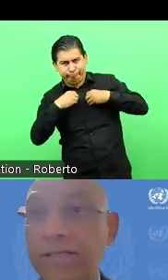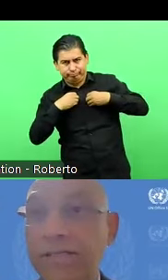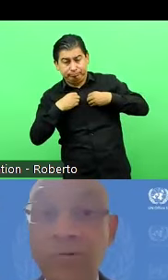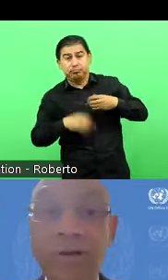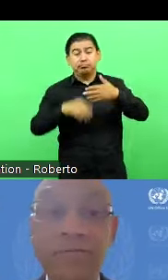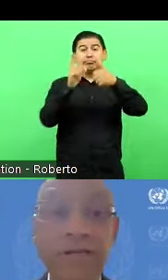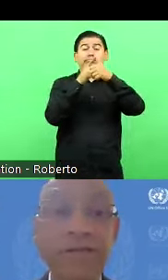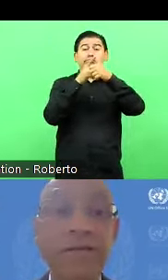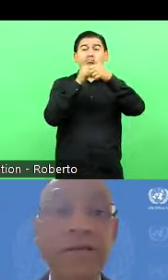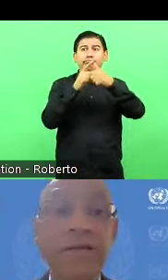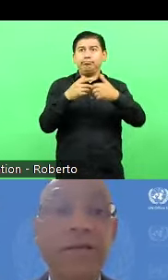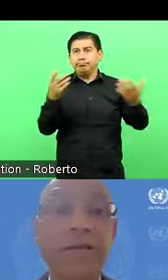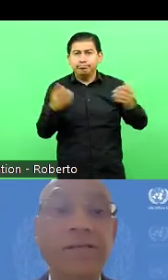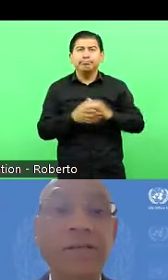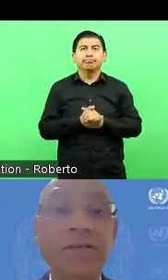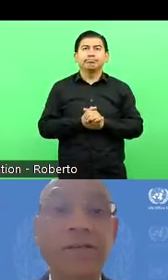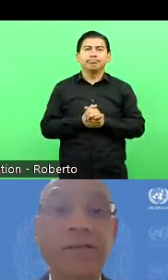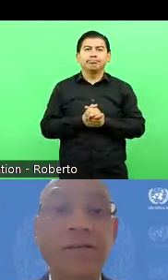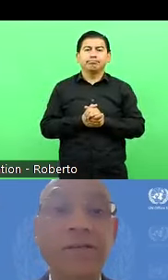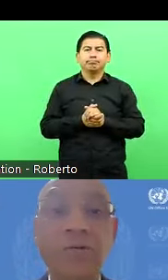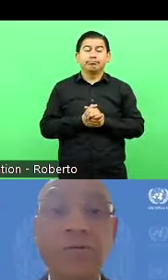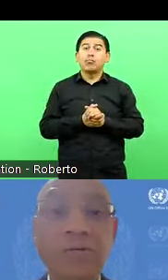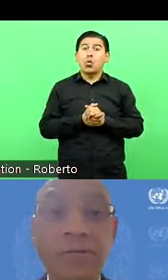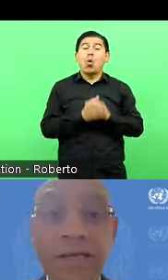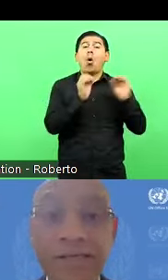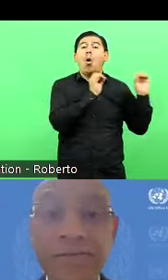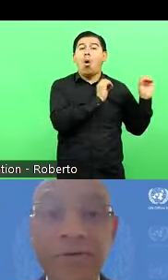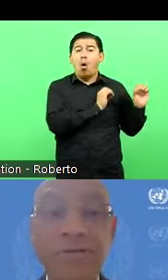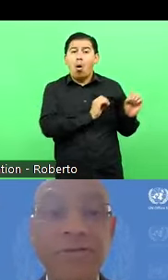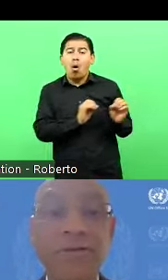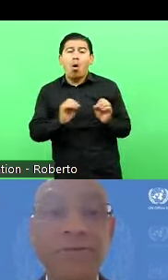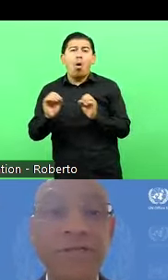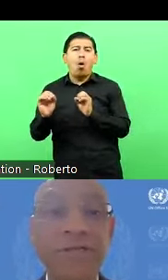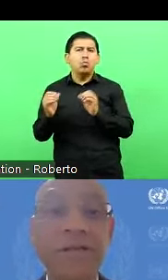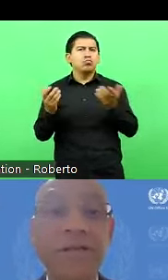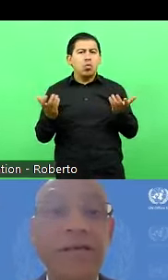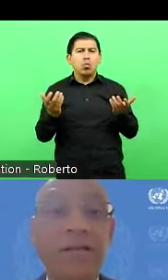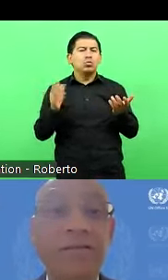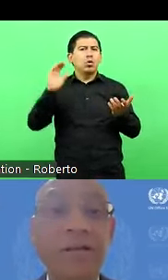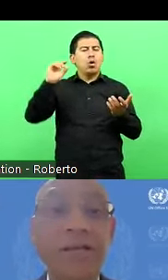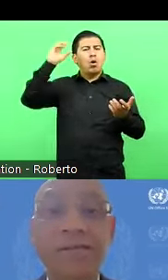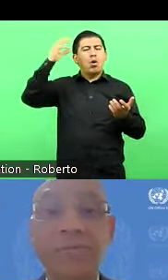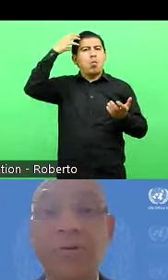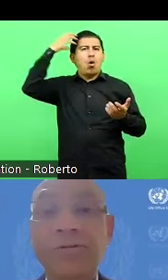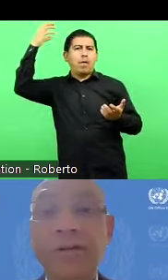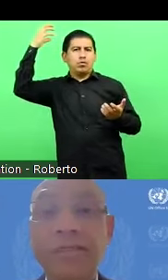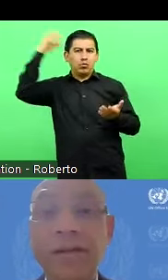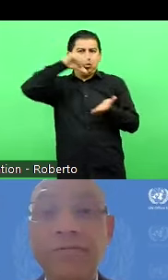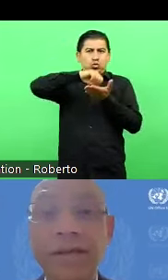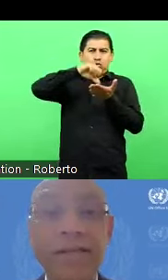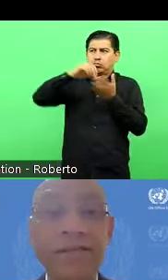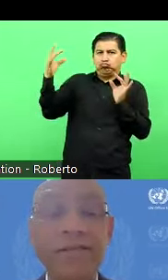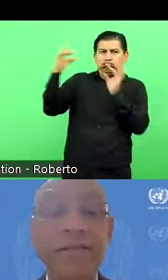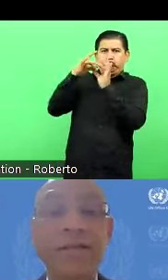organizing. So it's about governance. Essential two is about the assessments of risks. Three is about